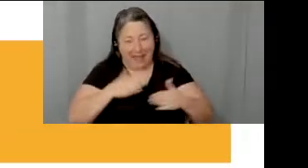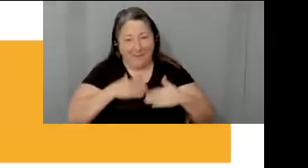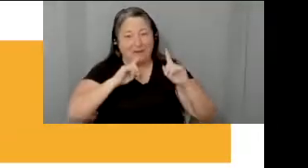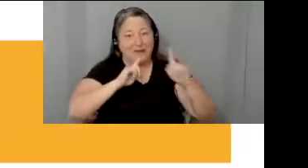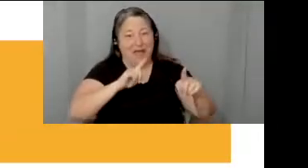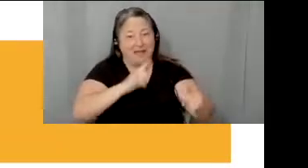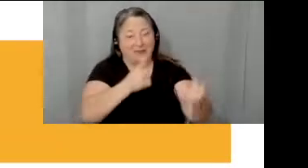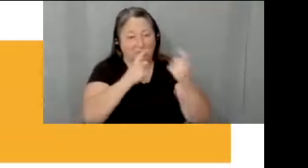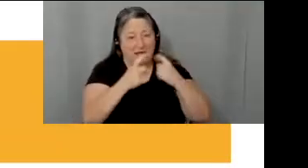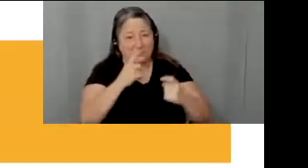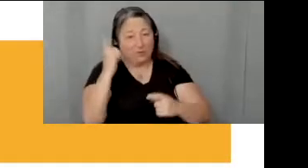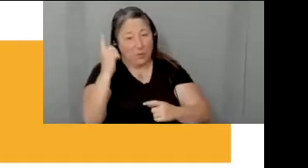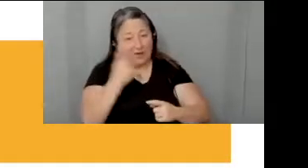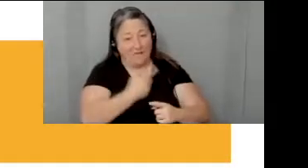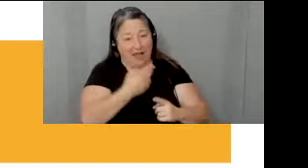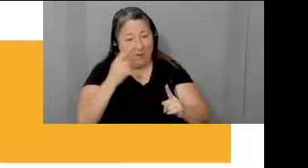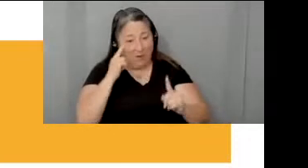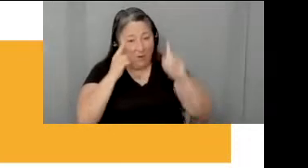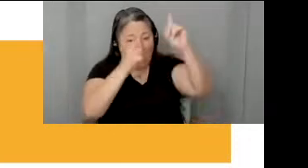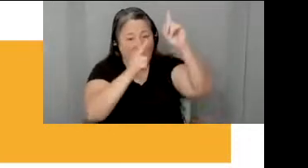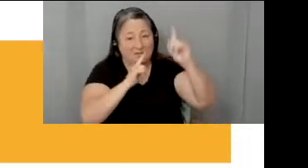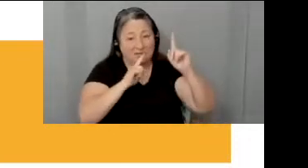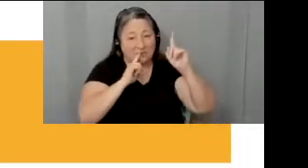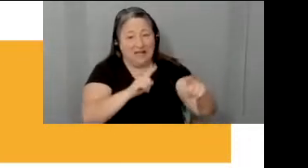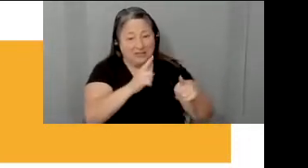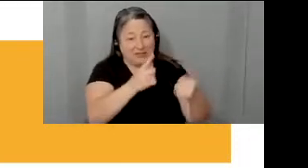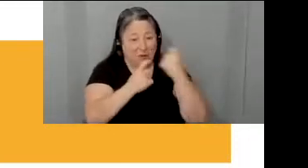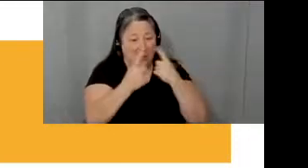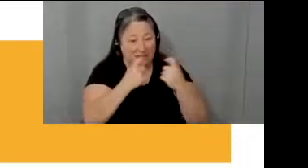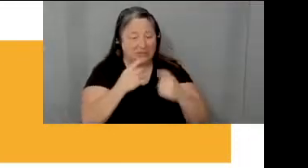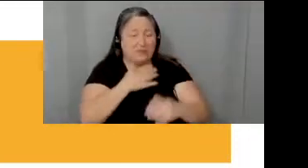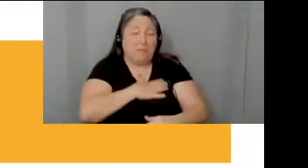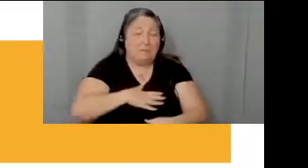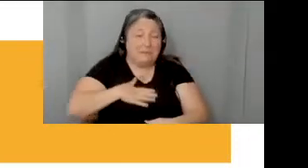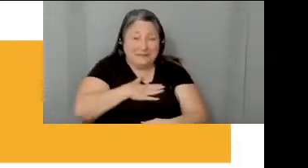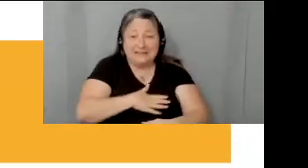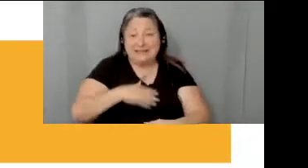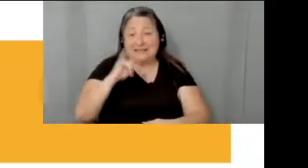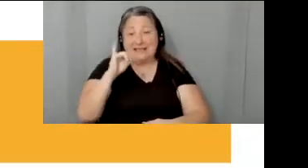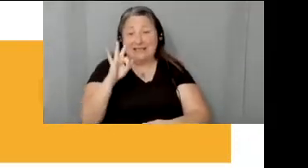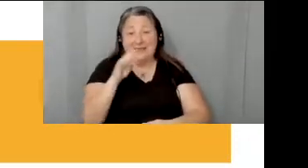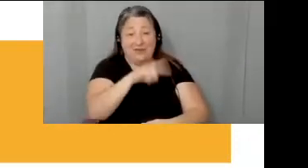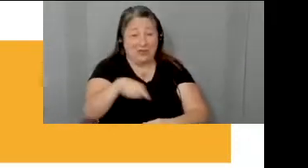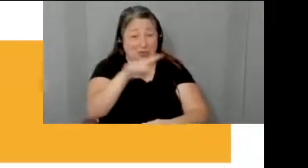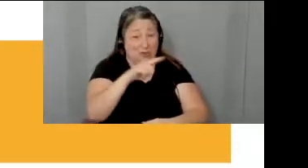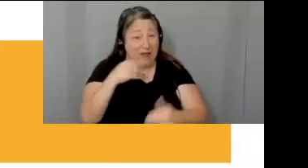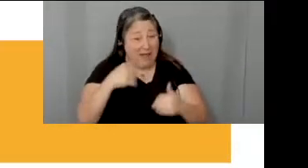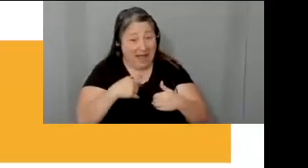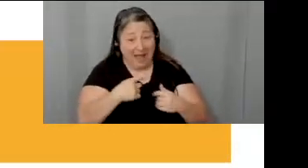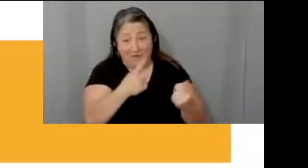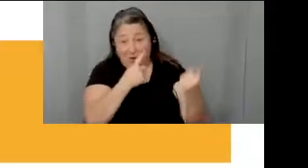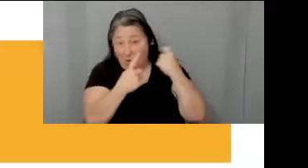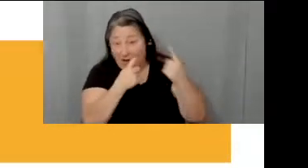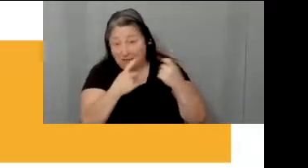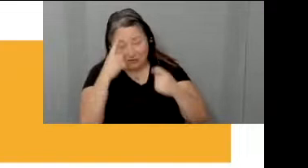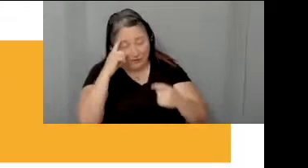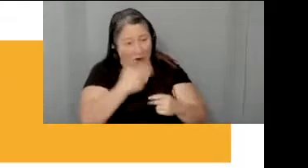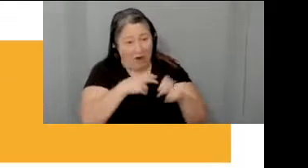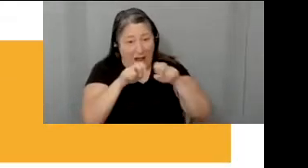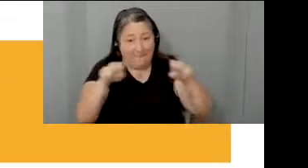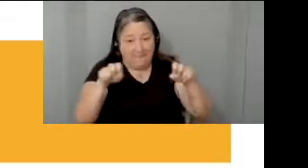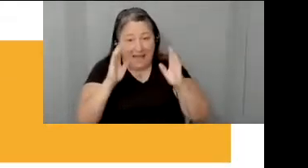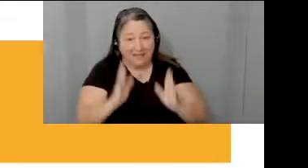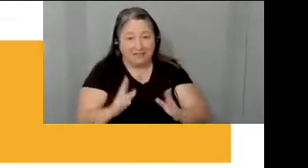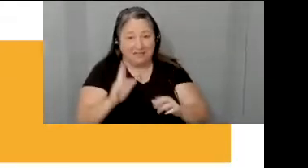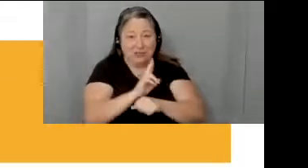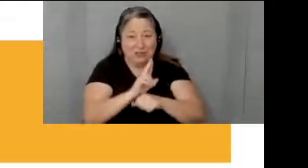of our primary goals is to answer your questions. So please, if you have something to ask our panelists, use the Q&A